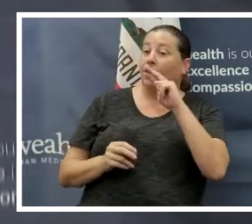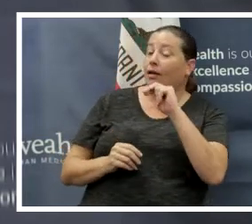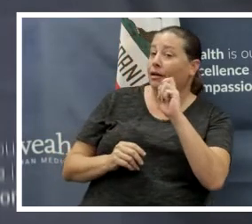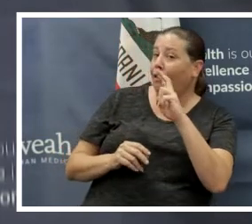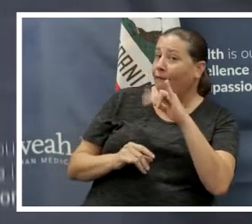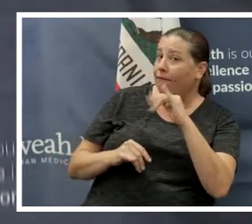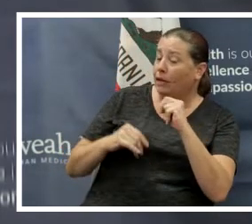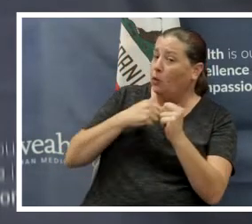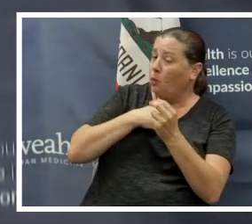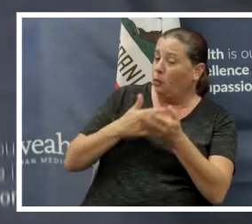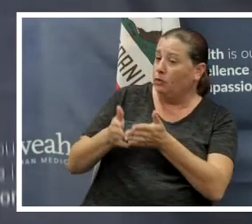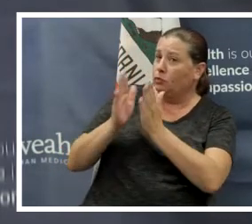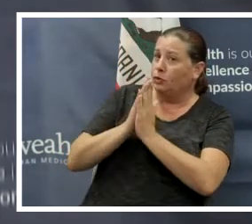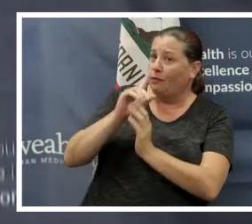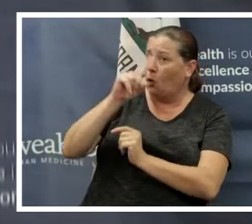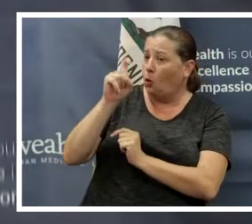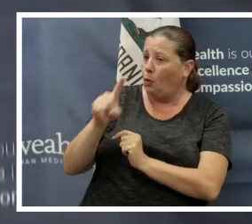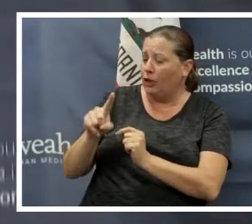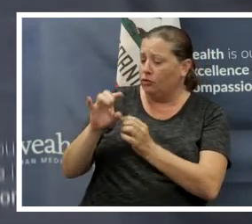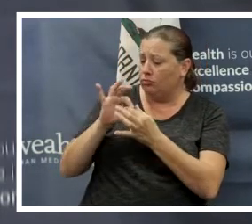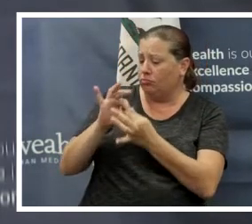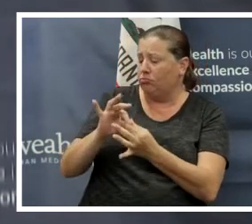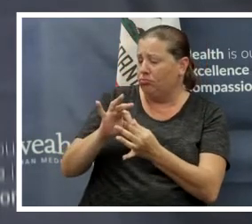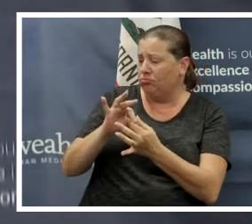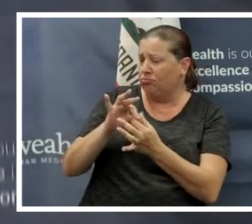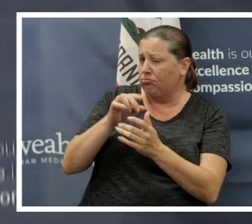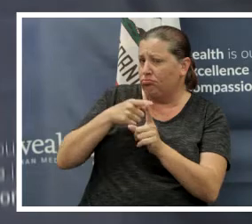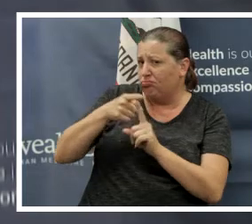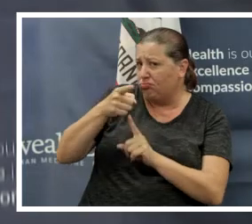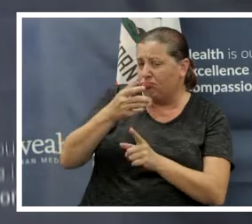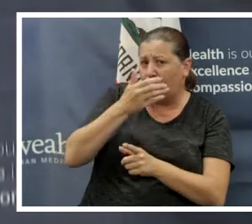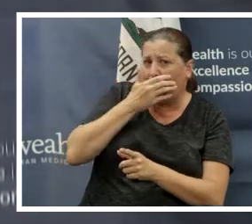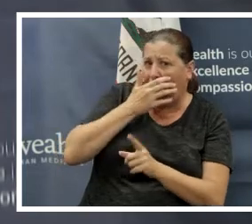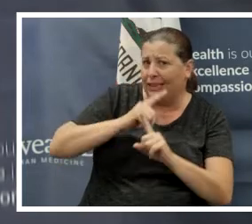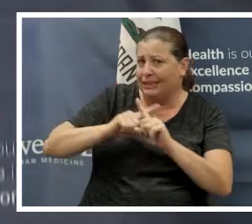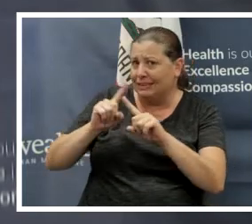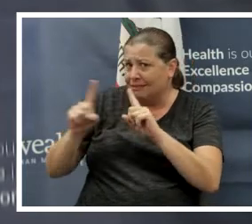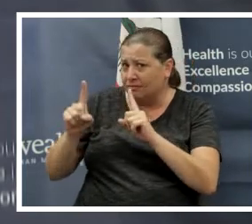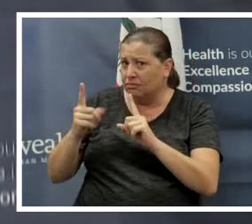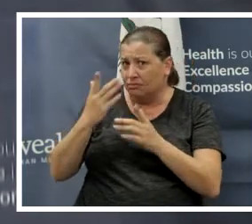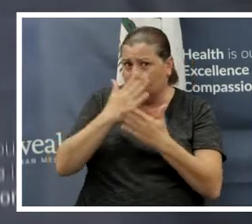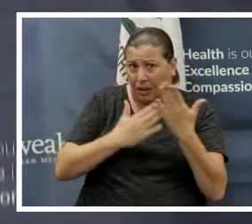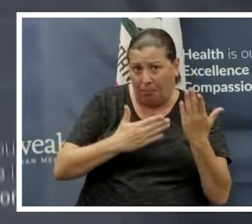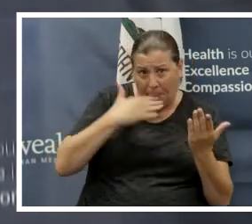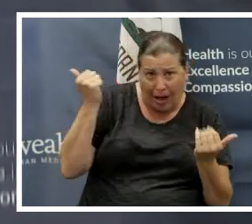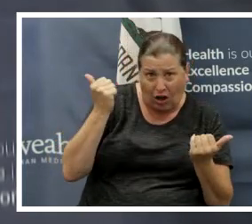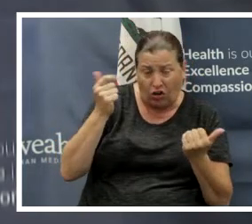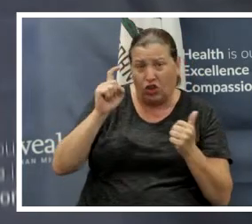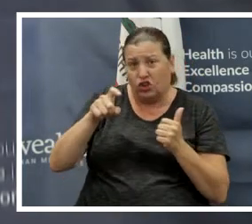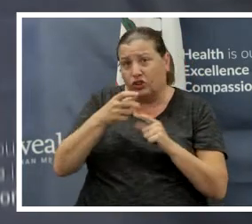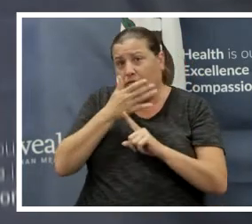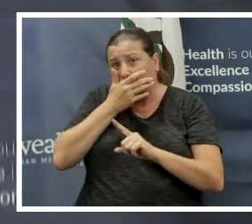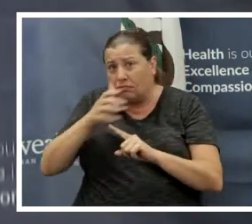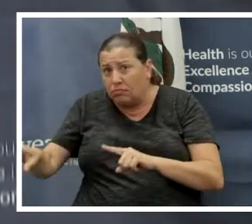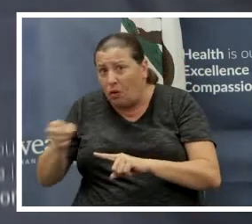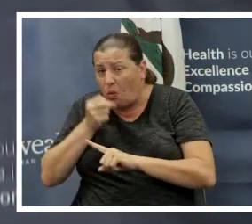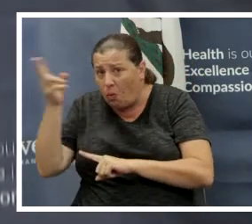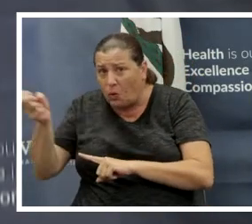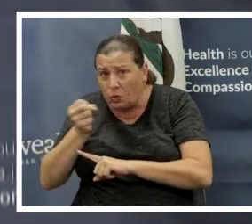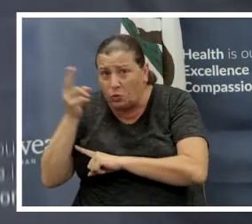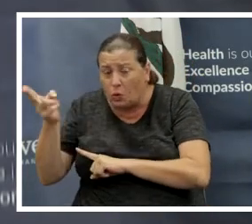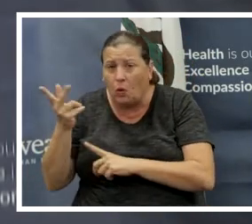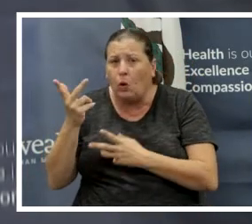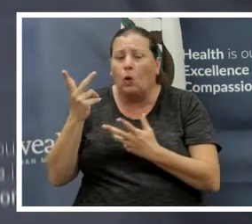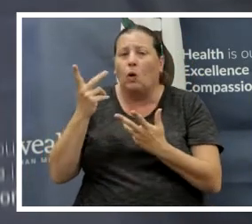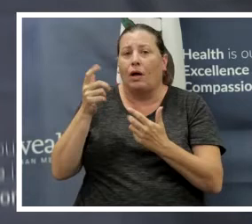about different types of masks. Are some better? Should we use disposable masks? Do you have information that you can give us